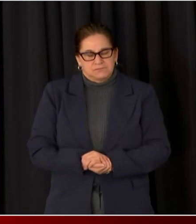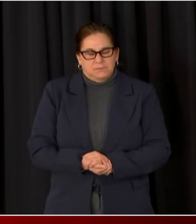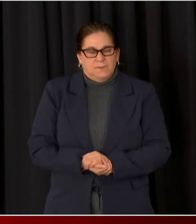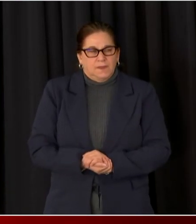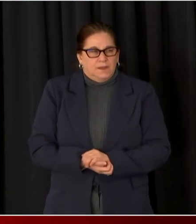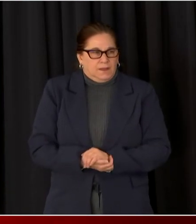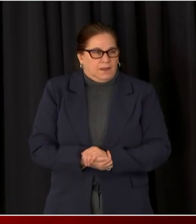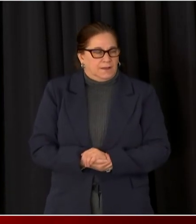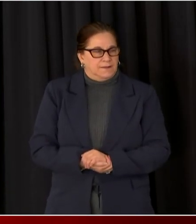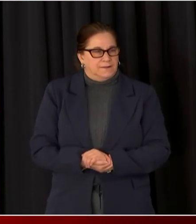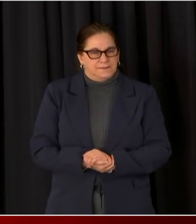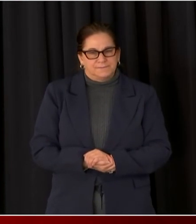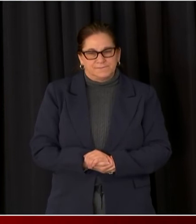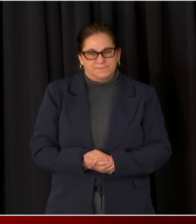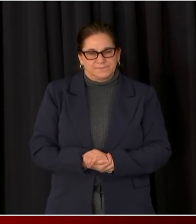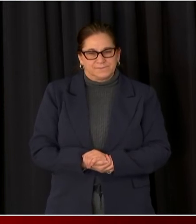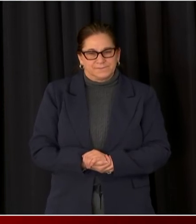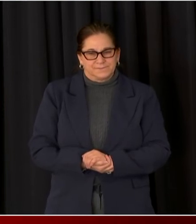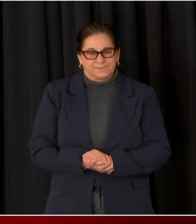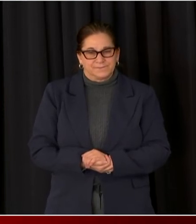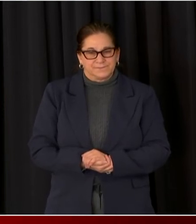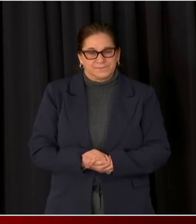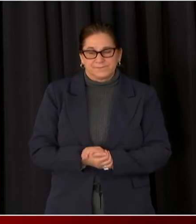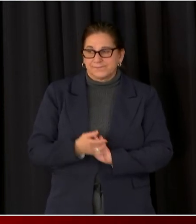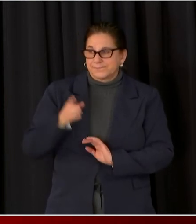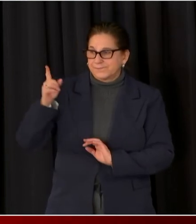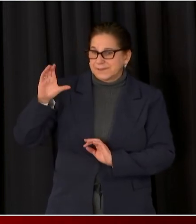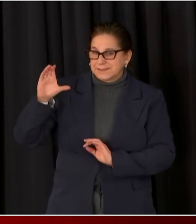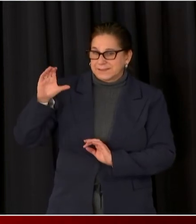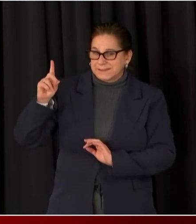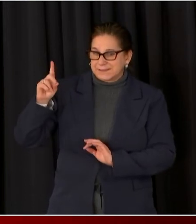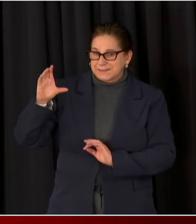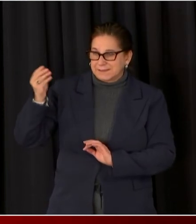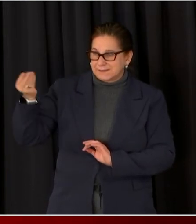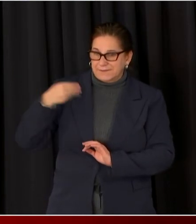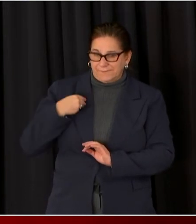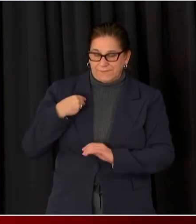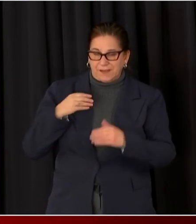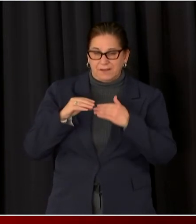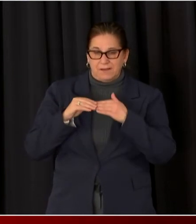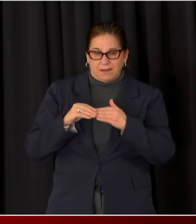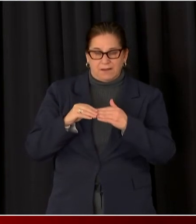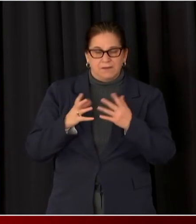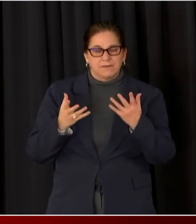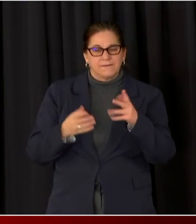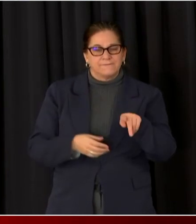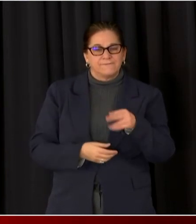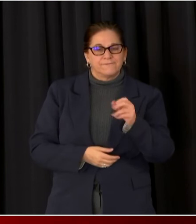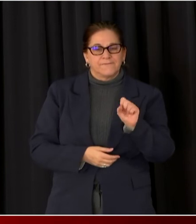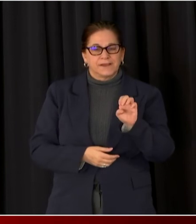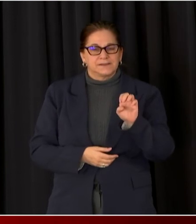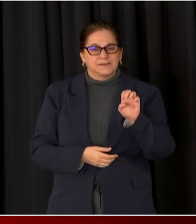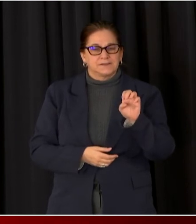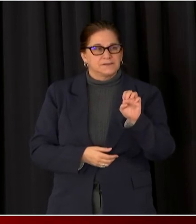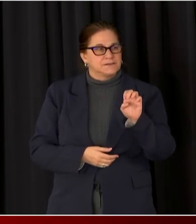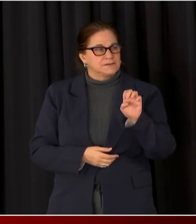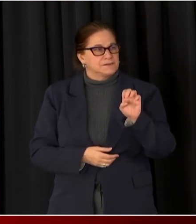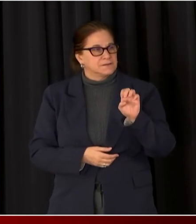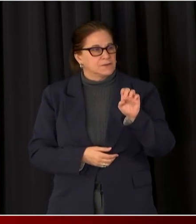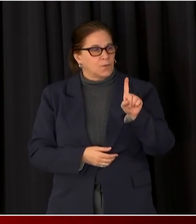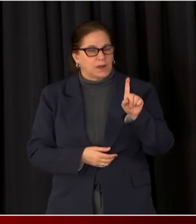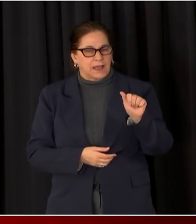Consistent with CDC guidance, the District of Columbia will implement a phased approach to vaccination.